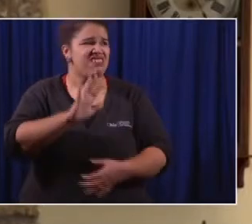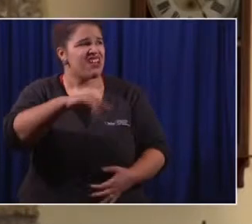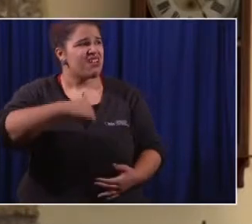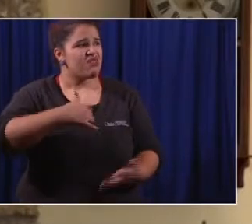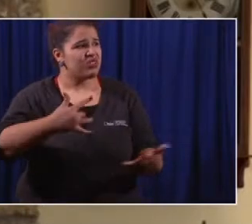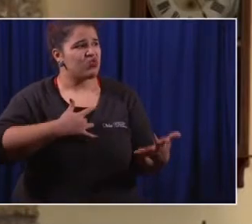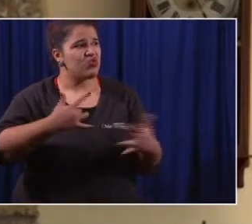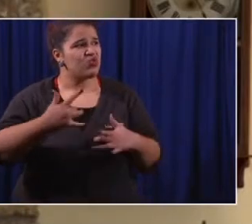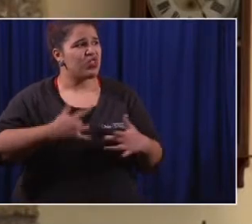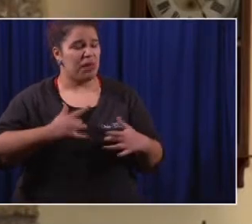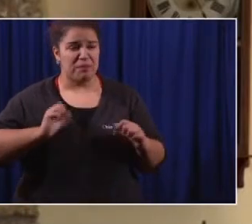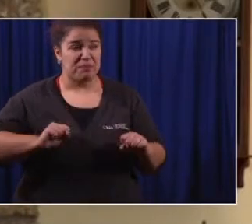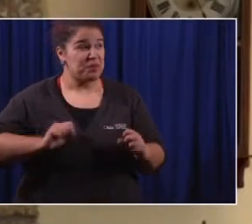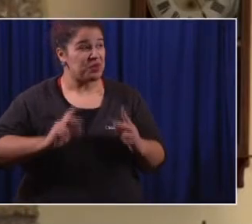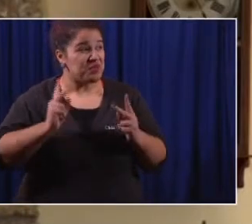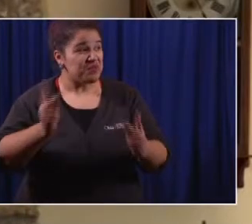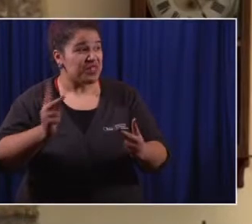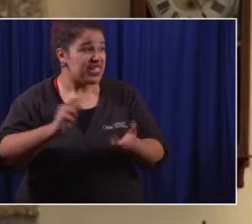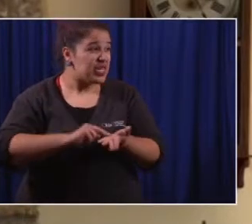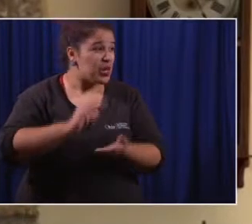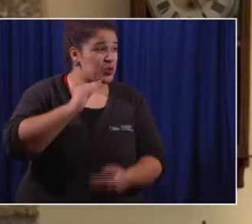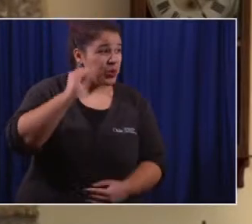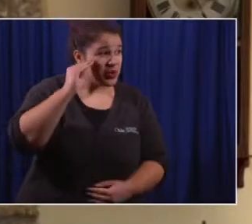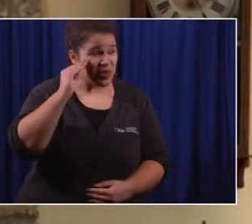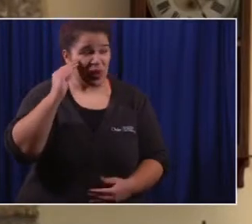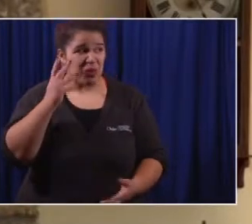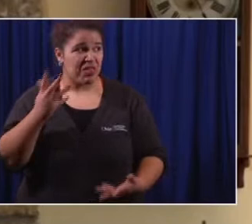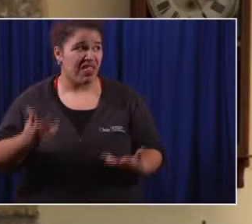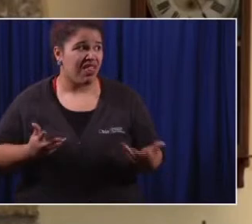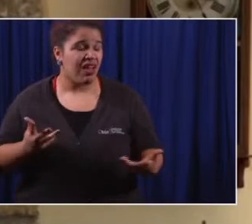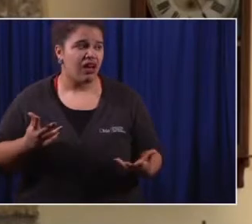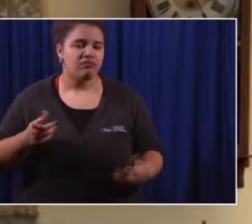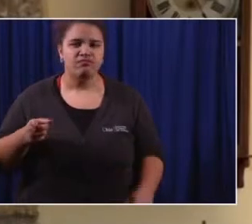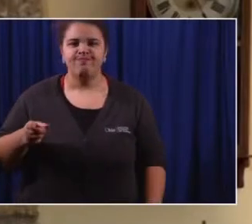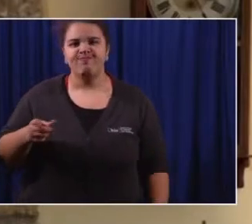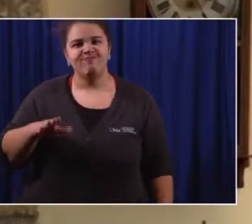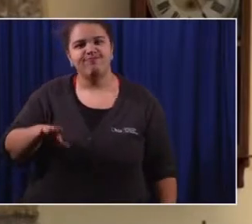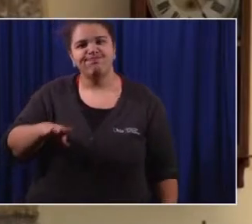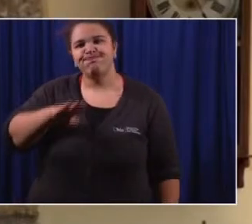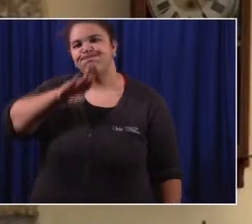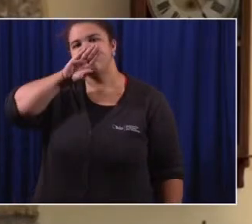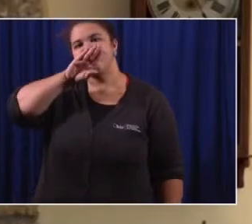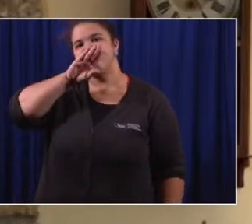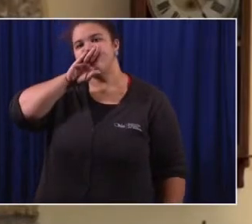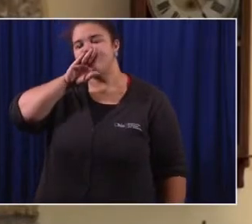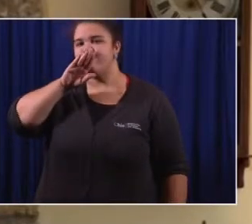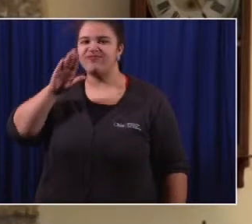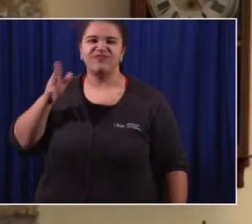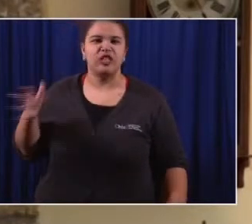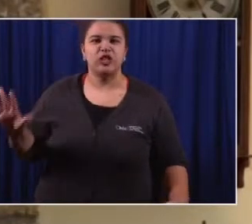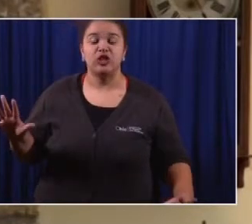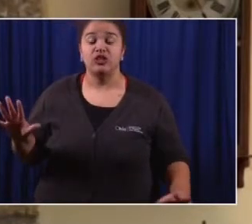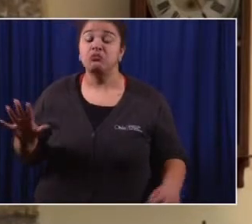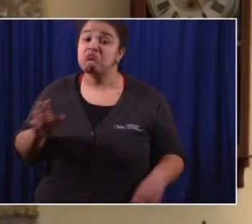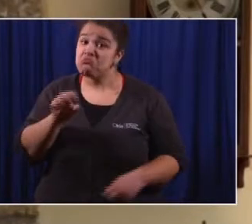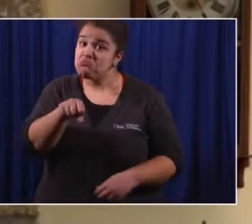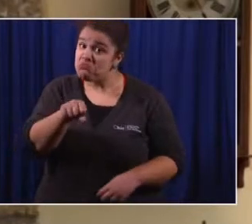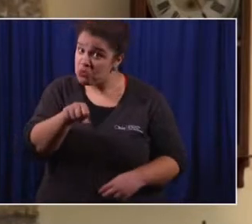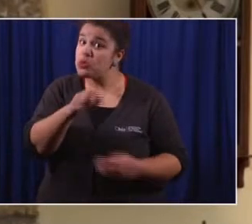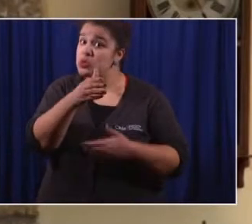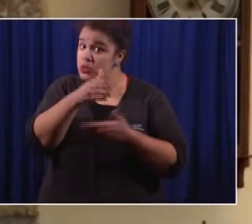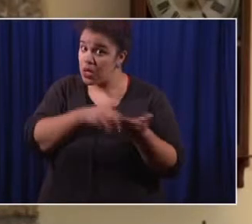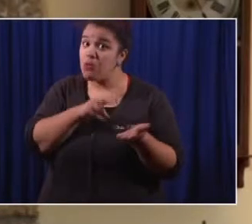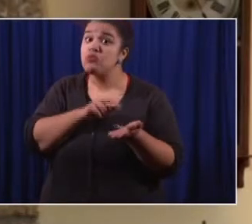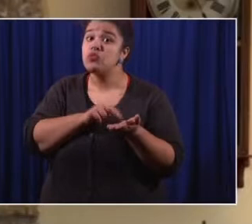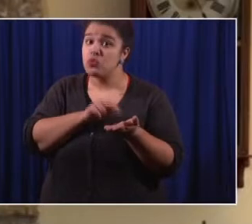about visitation limits, showing her frustration that even though nursing homes are allowed to have some visitors